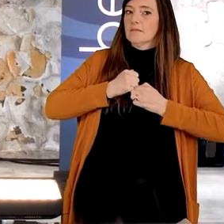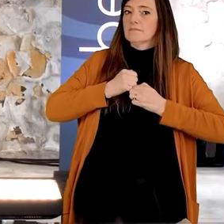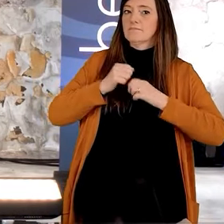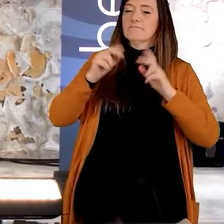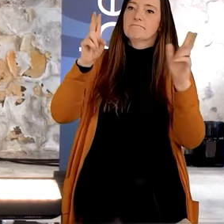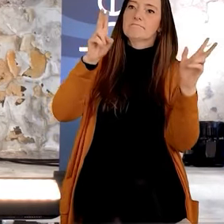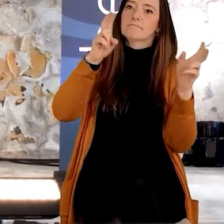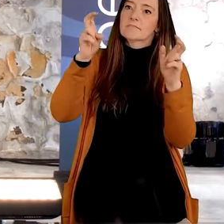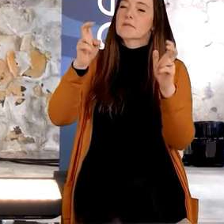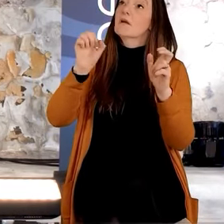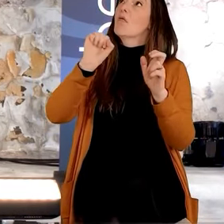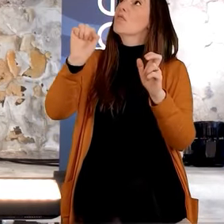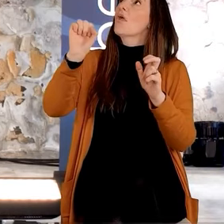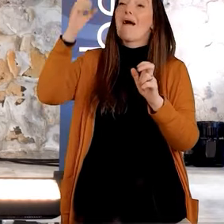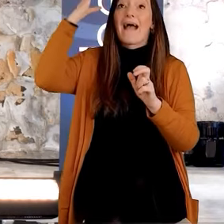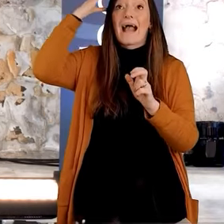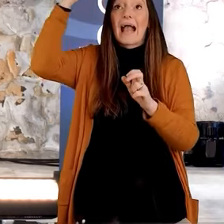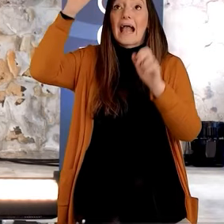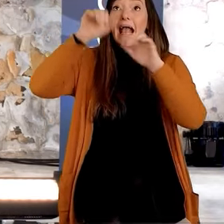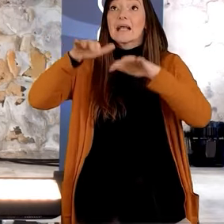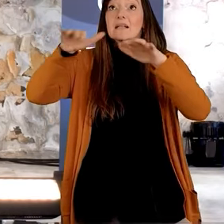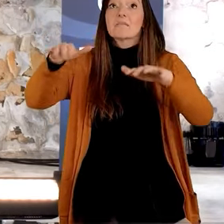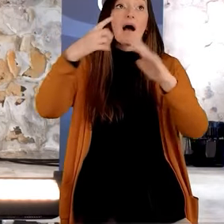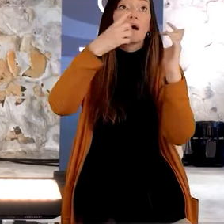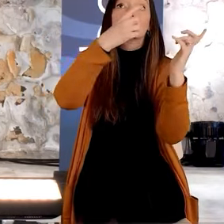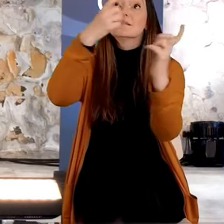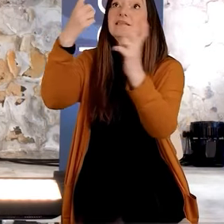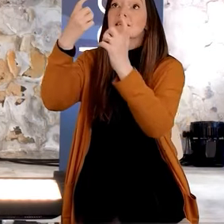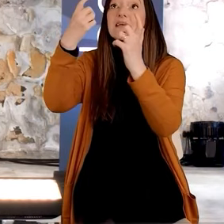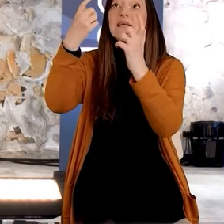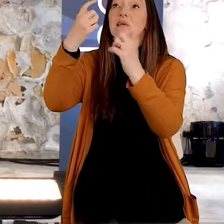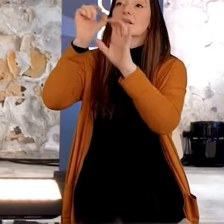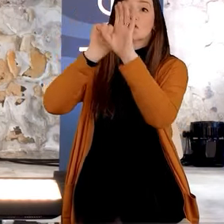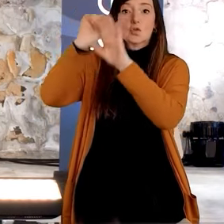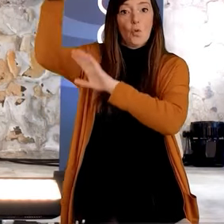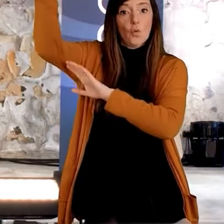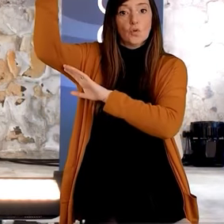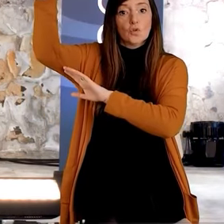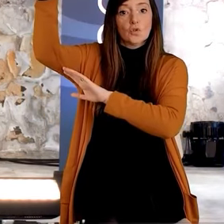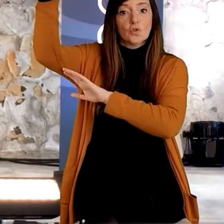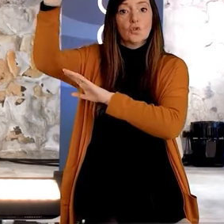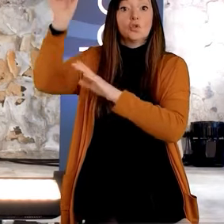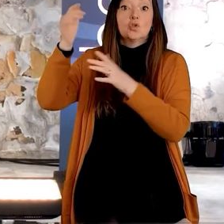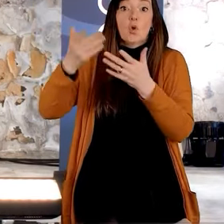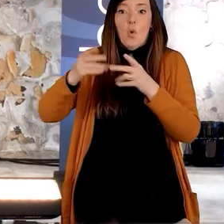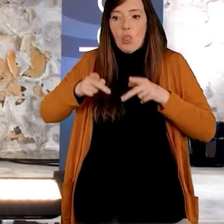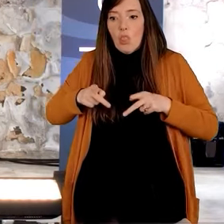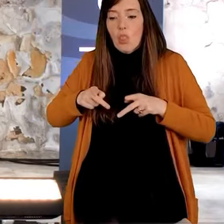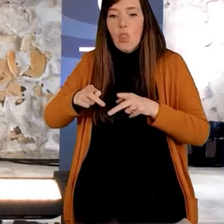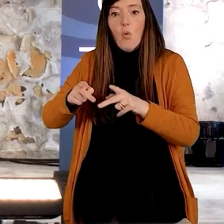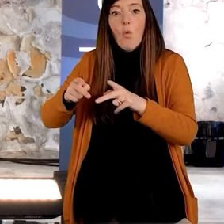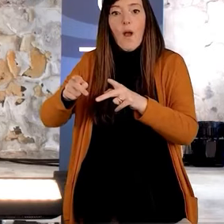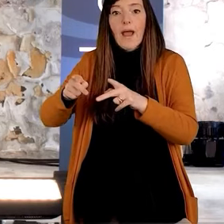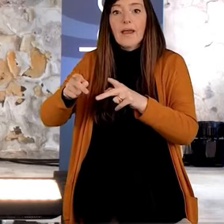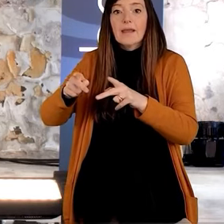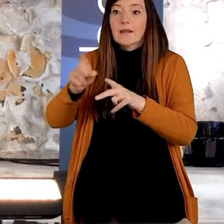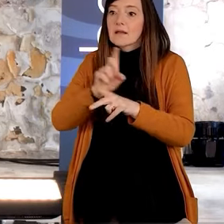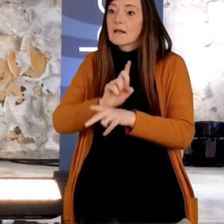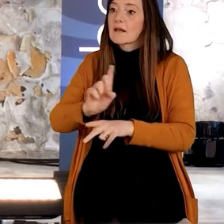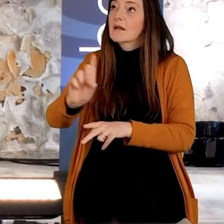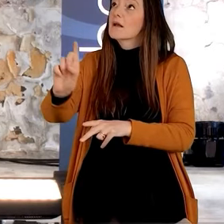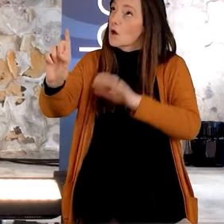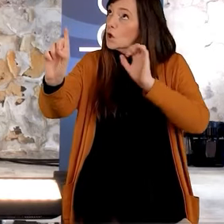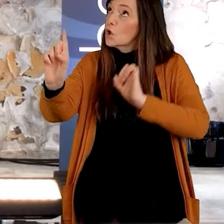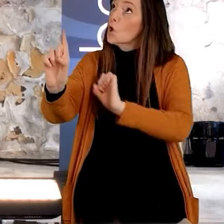"The kingdom that I seek is thine, so let the way that leads to it be thine, else I must